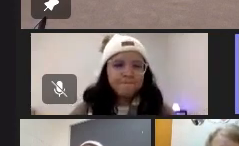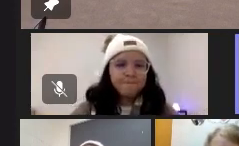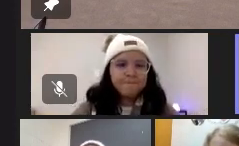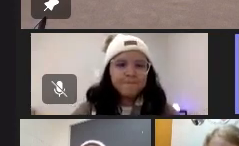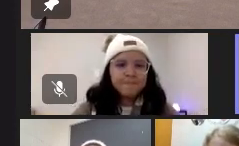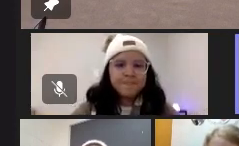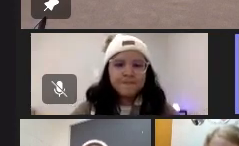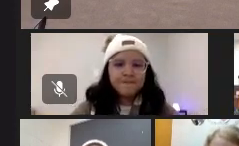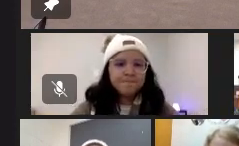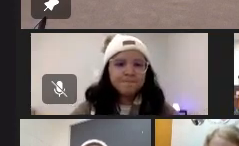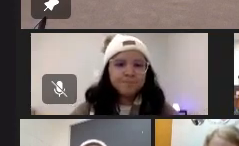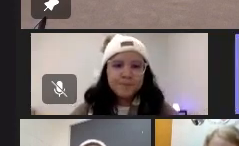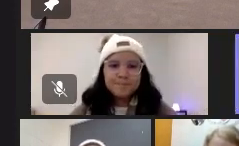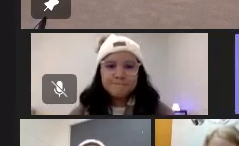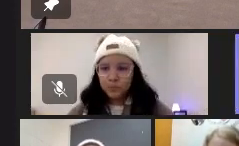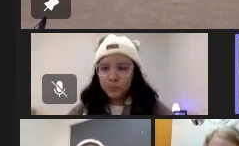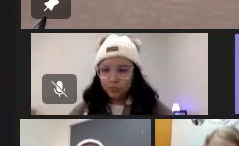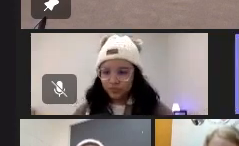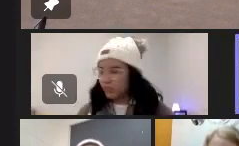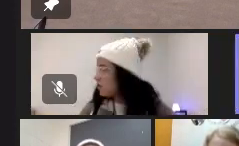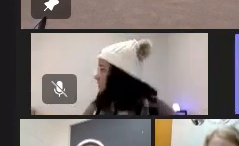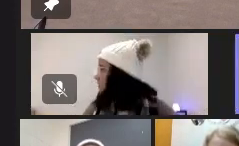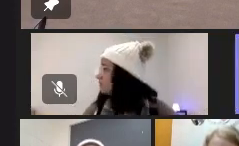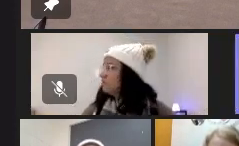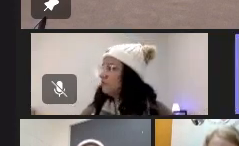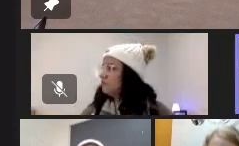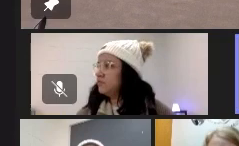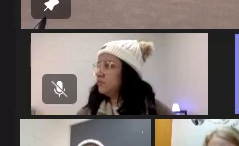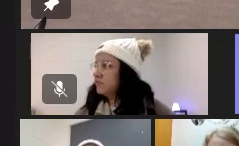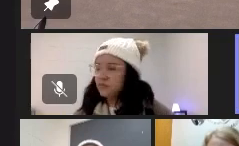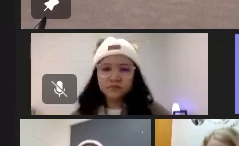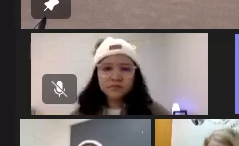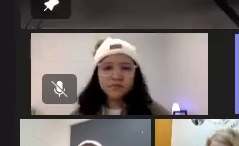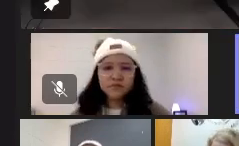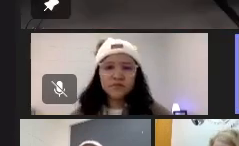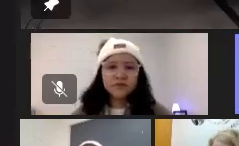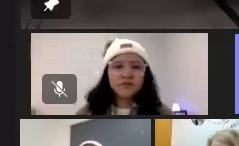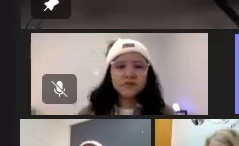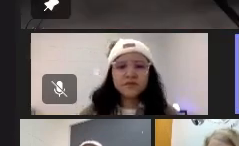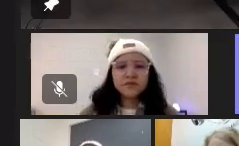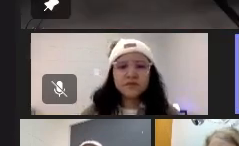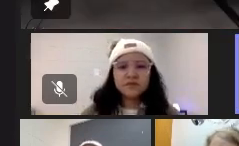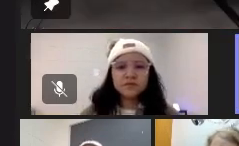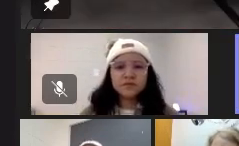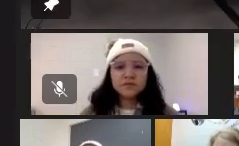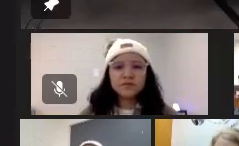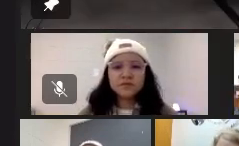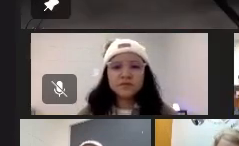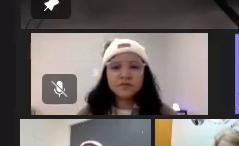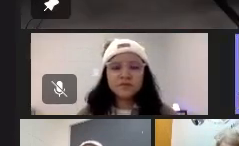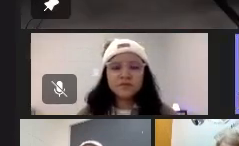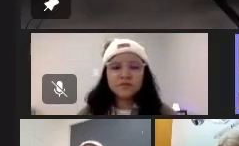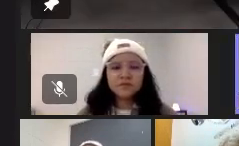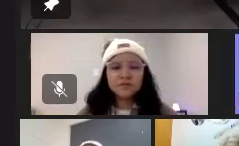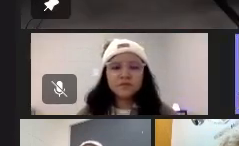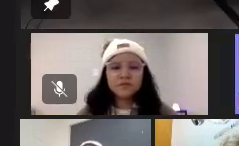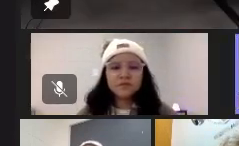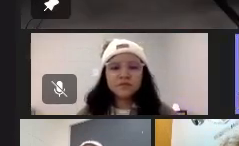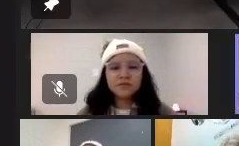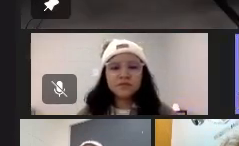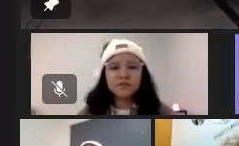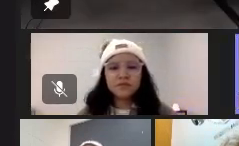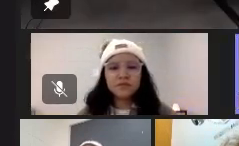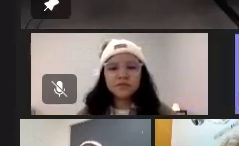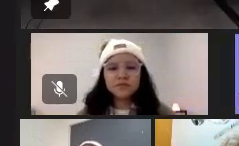studies with fantastic 5th graders for now 19 years at the same classroom. Love my job and love